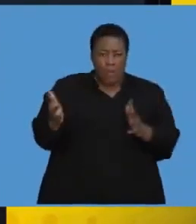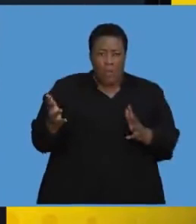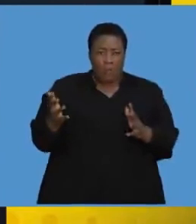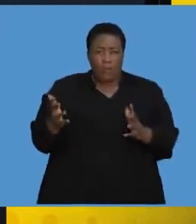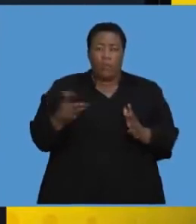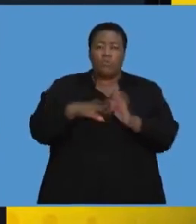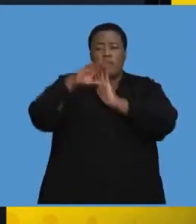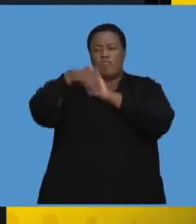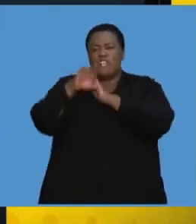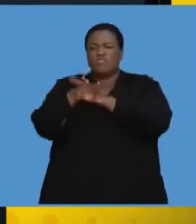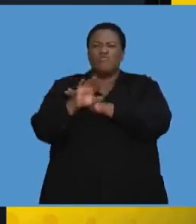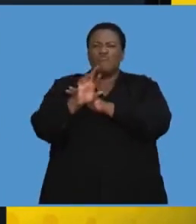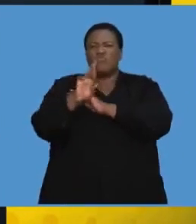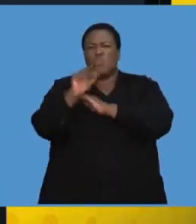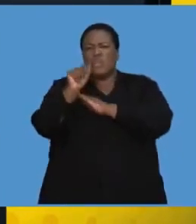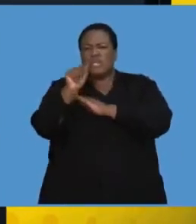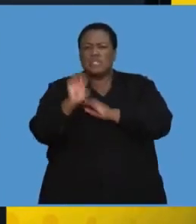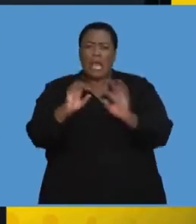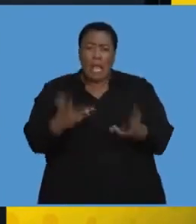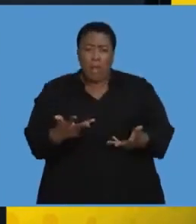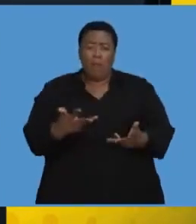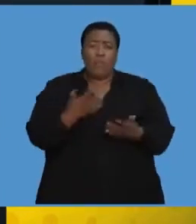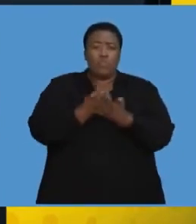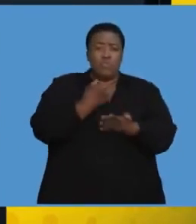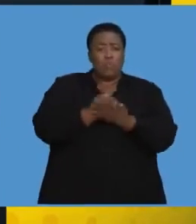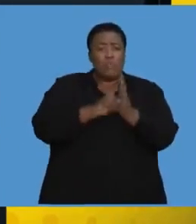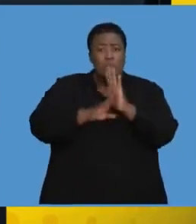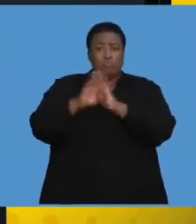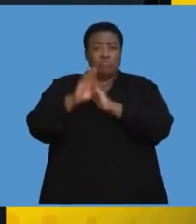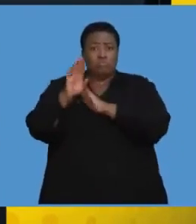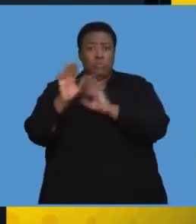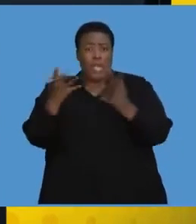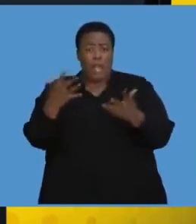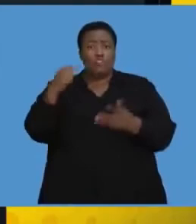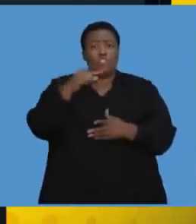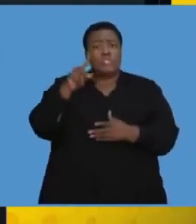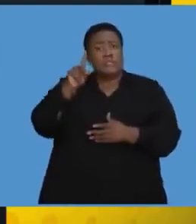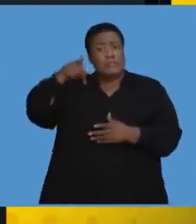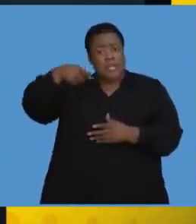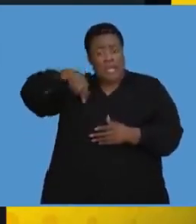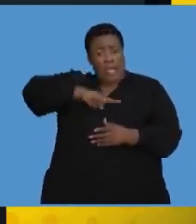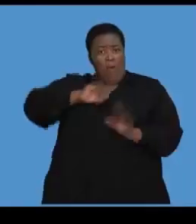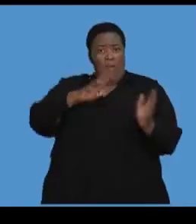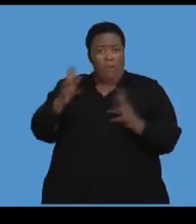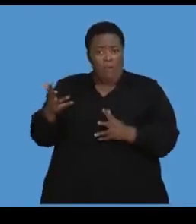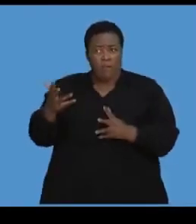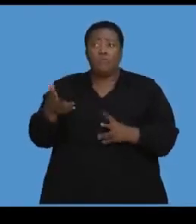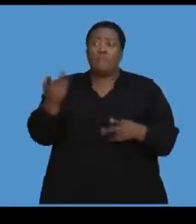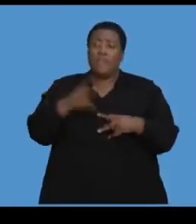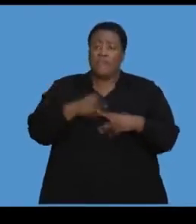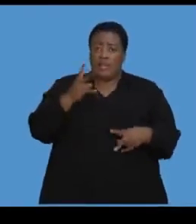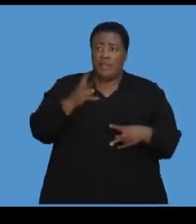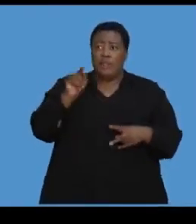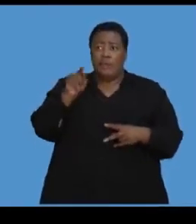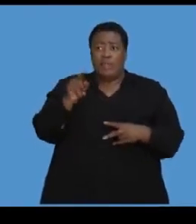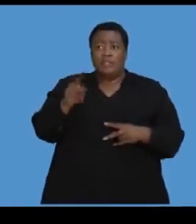our inflation rate? What is happening to our economic growth in terms of our real GDP, etc., etc. Then the final one